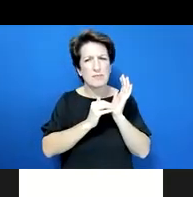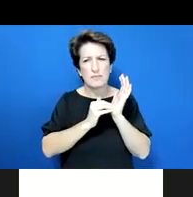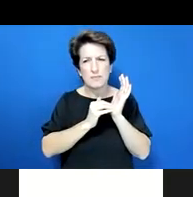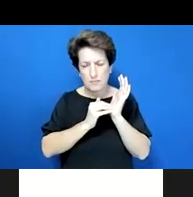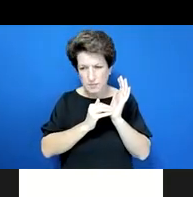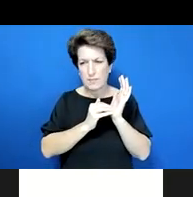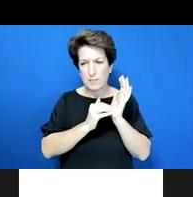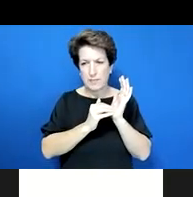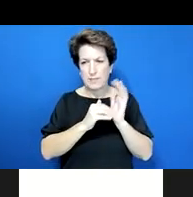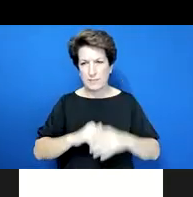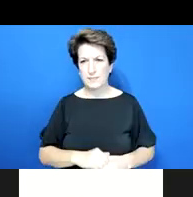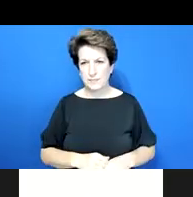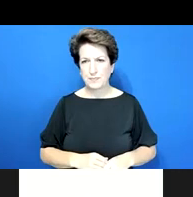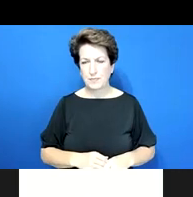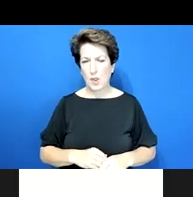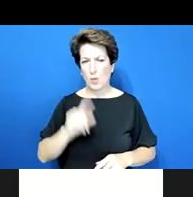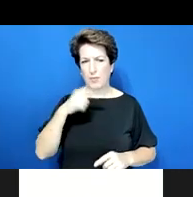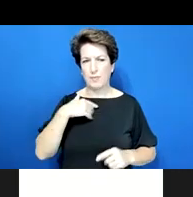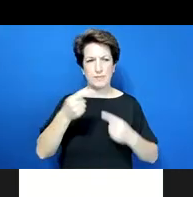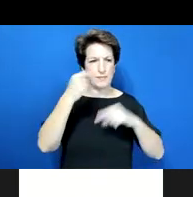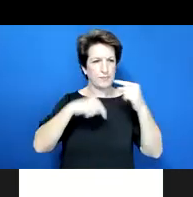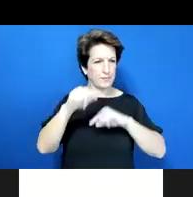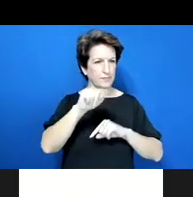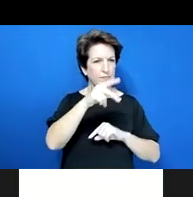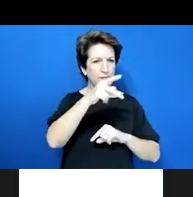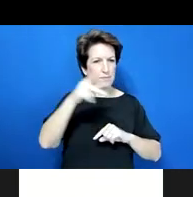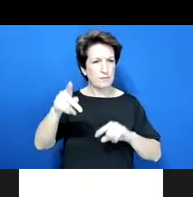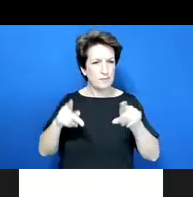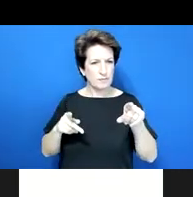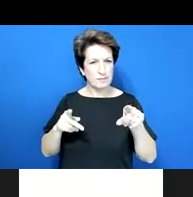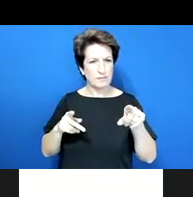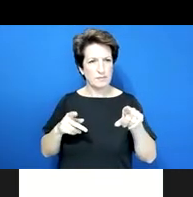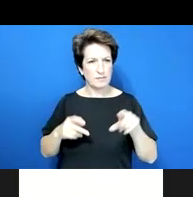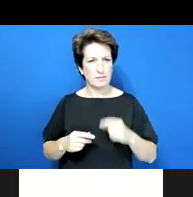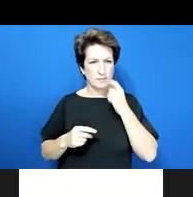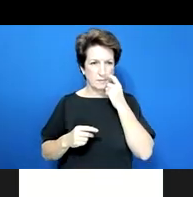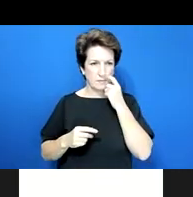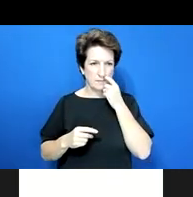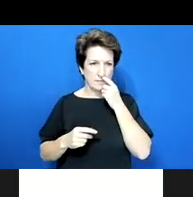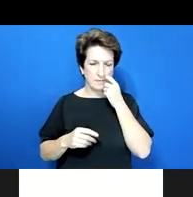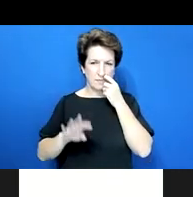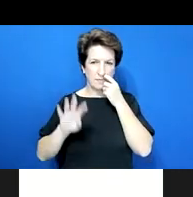just go back. Sorry, there it is. So it's